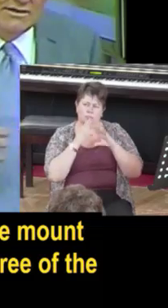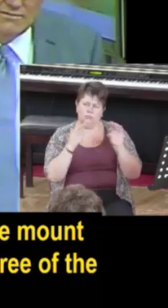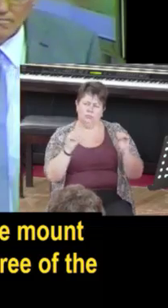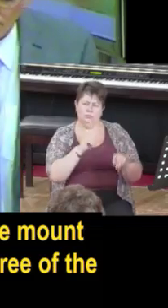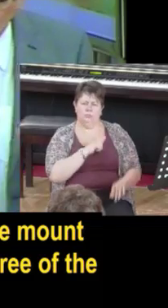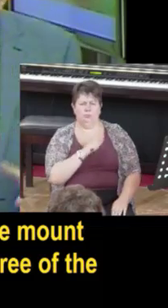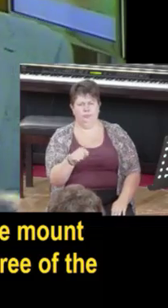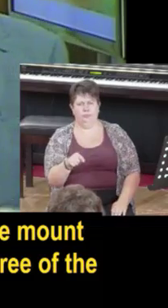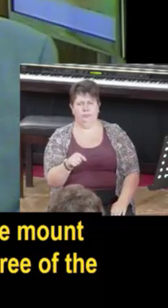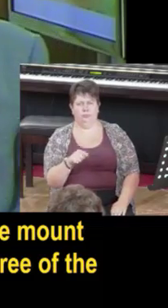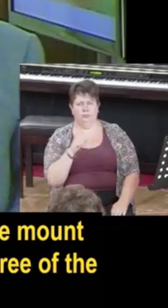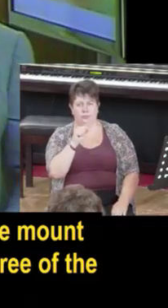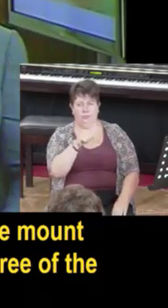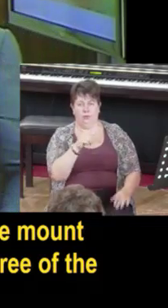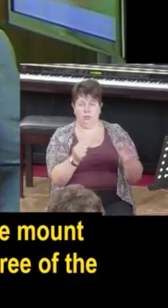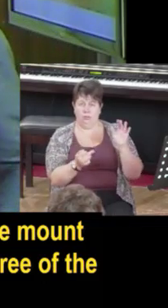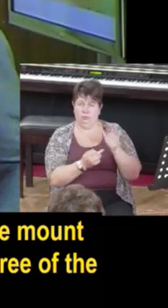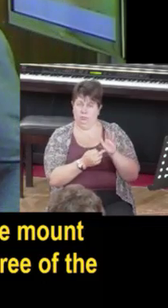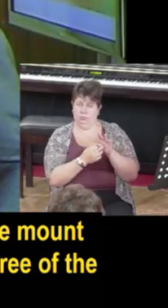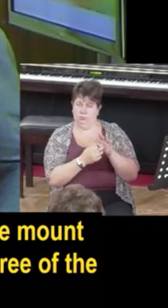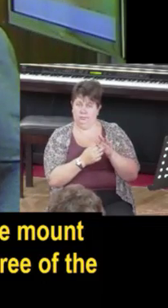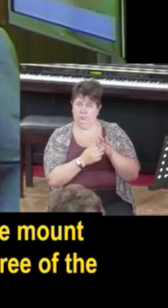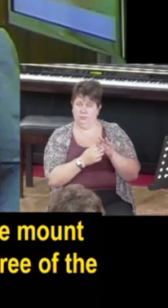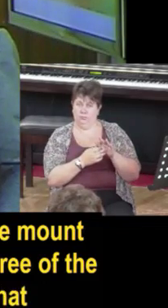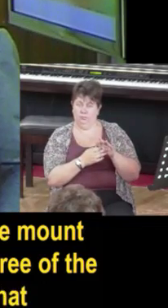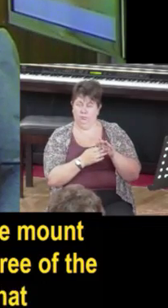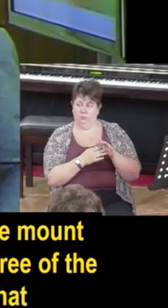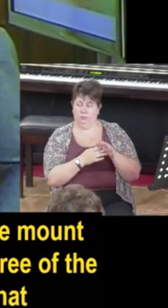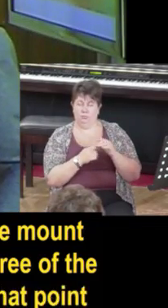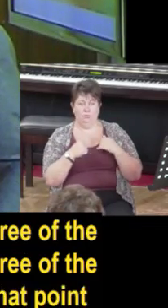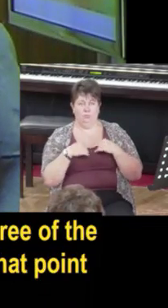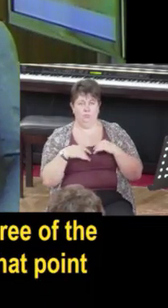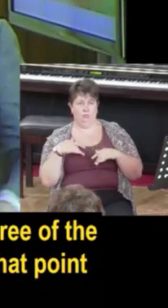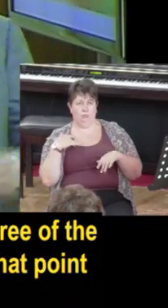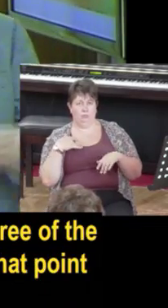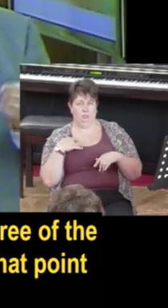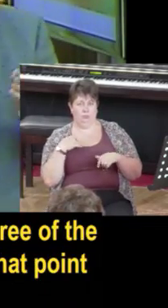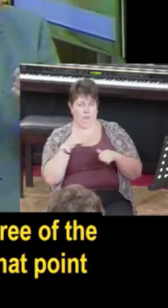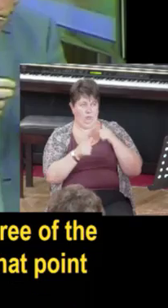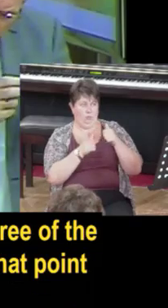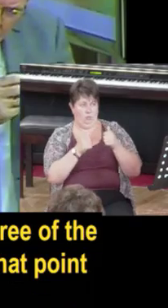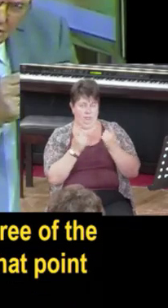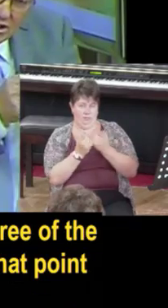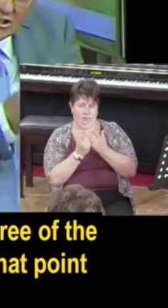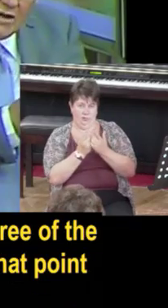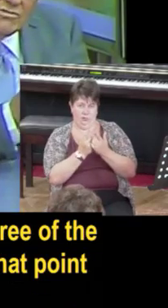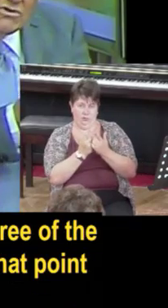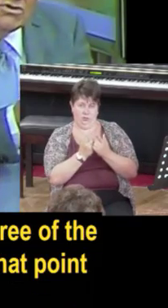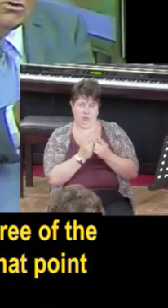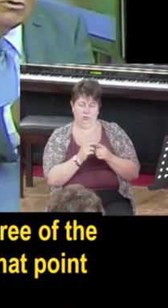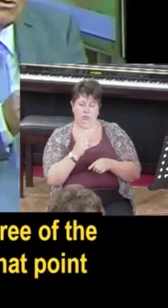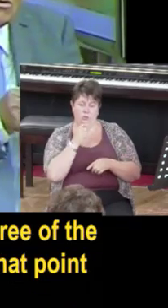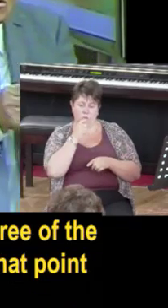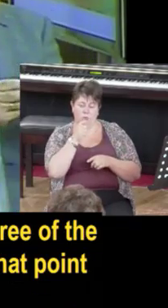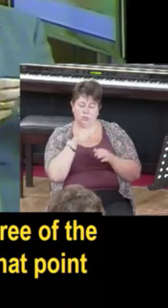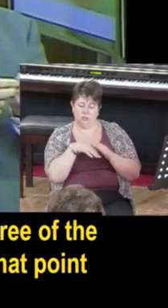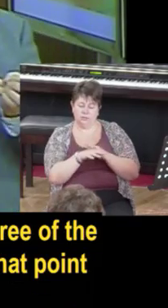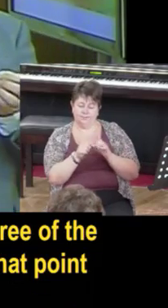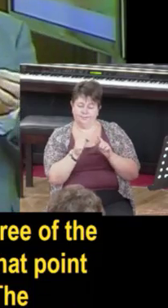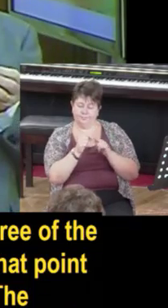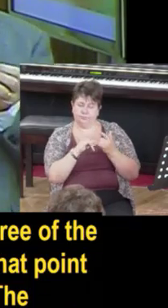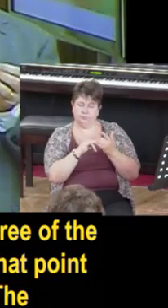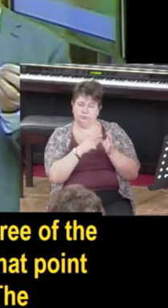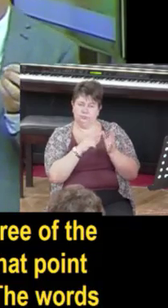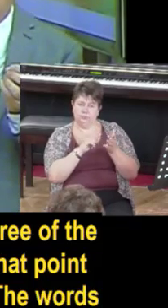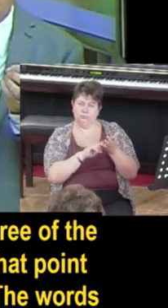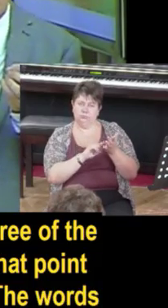important. To me, it's a wonderful thing that the words which are spoken in Psalm 2 are